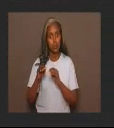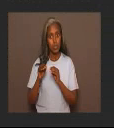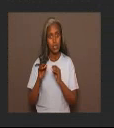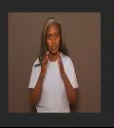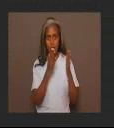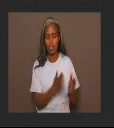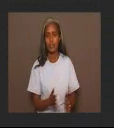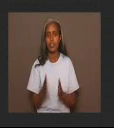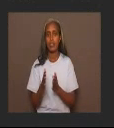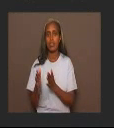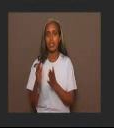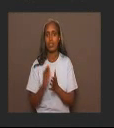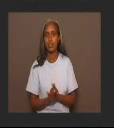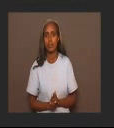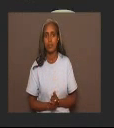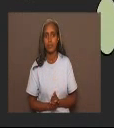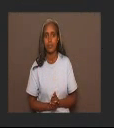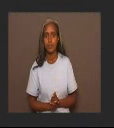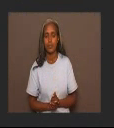Students, let's get ready.